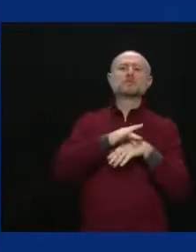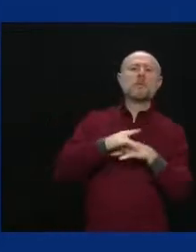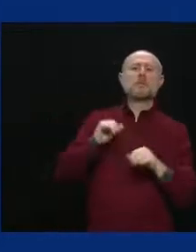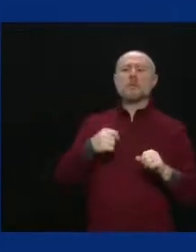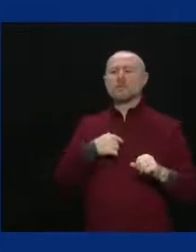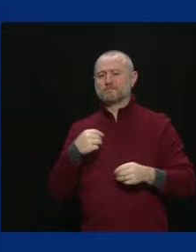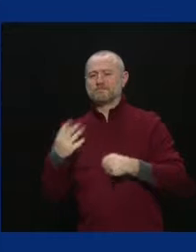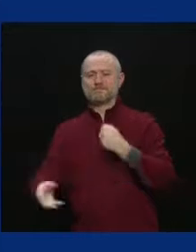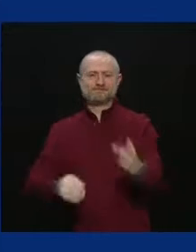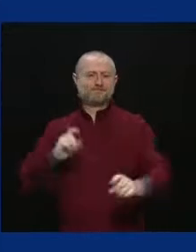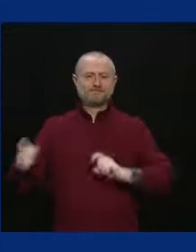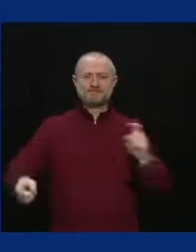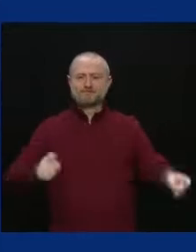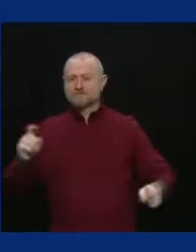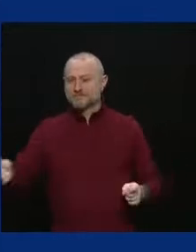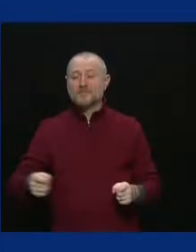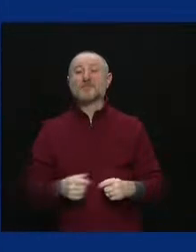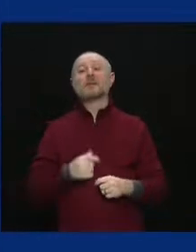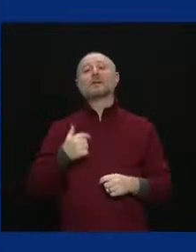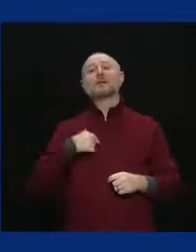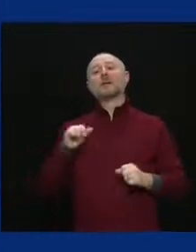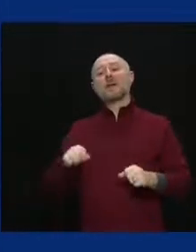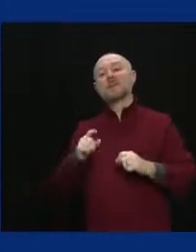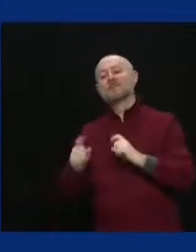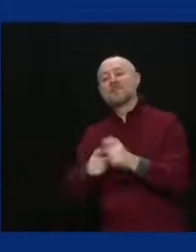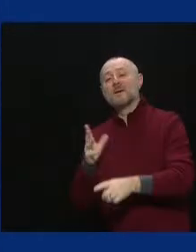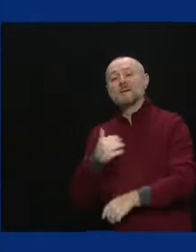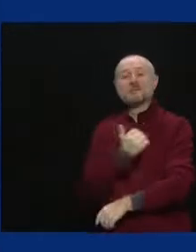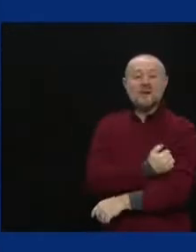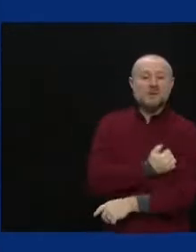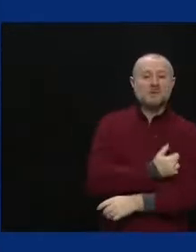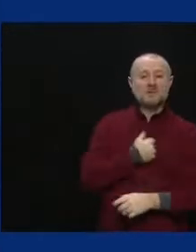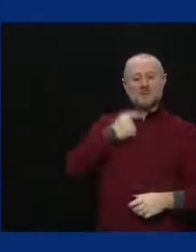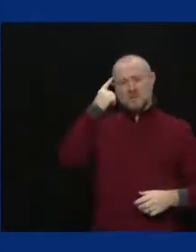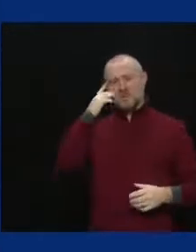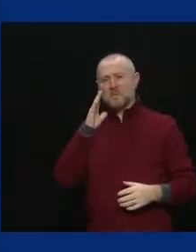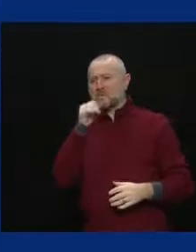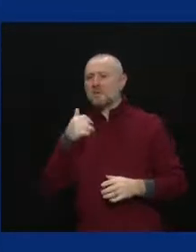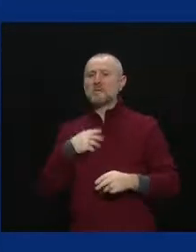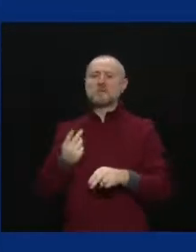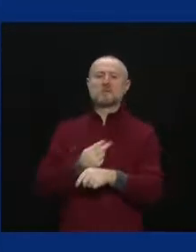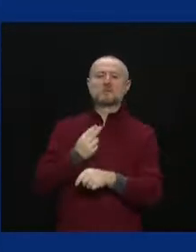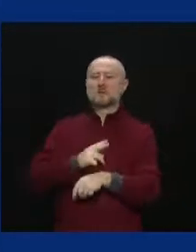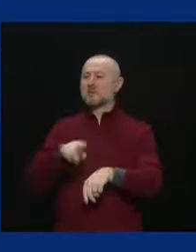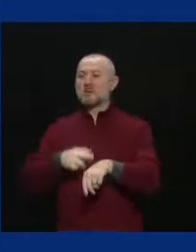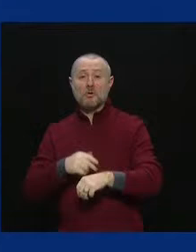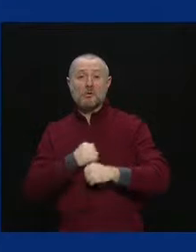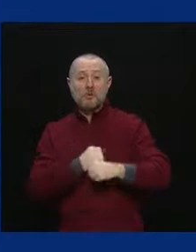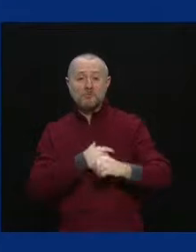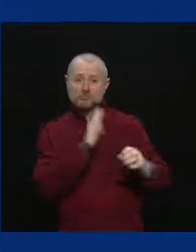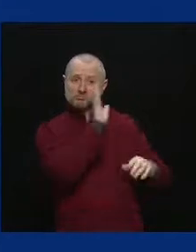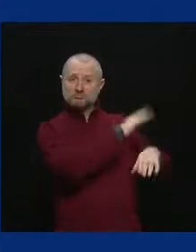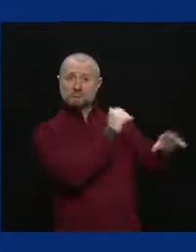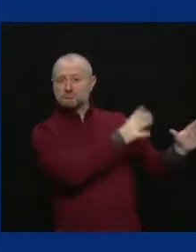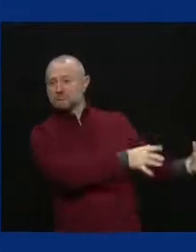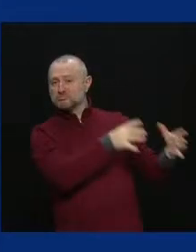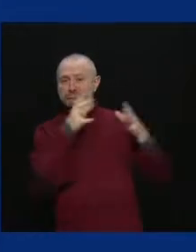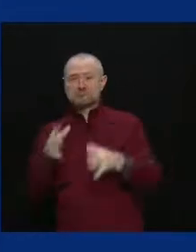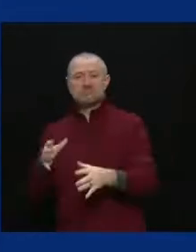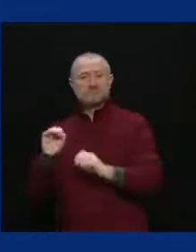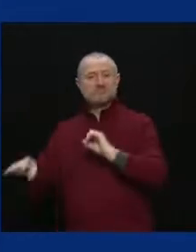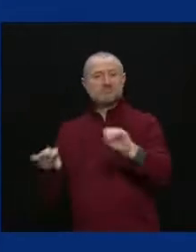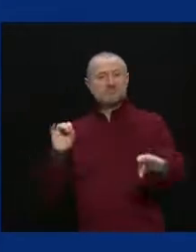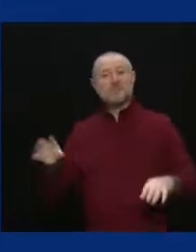homes, places to administer vaccines, I said, why not send in the National Guard? Send them in for everything.